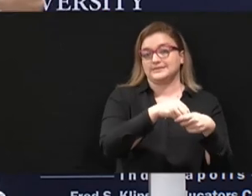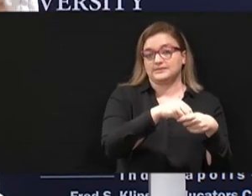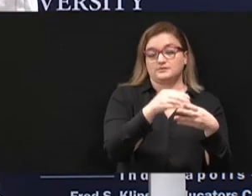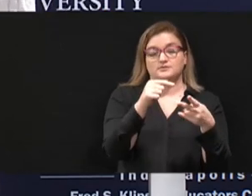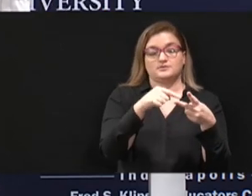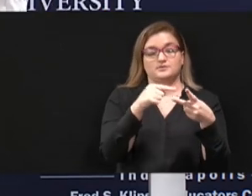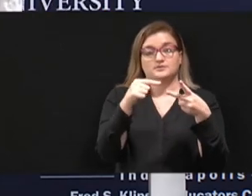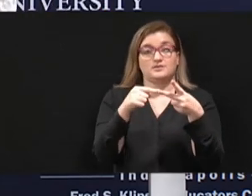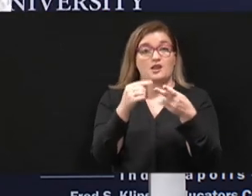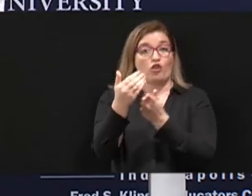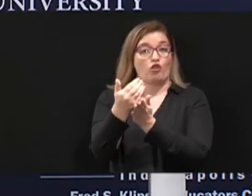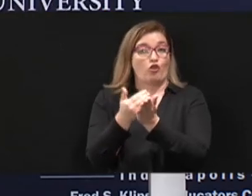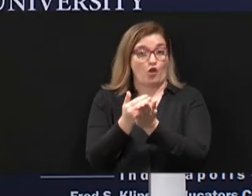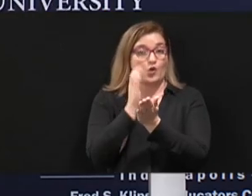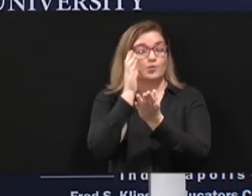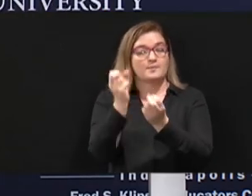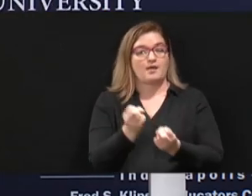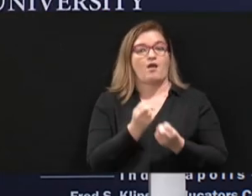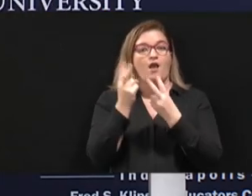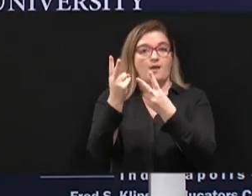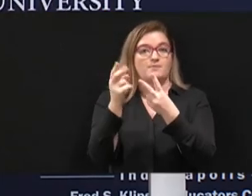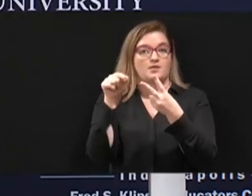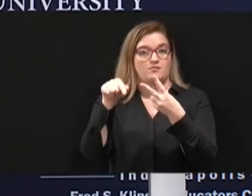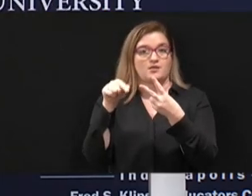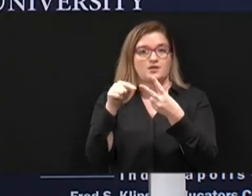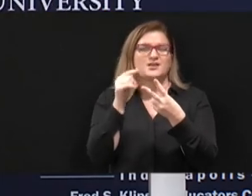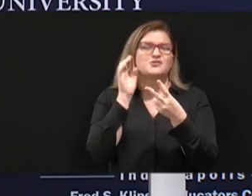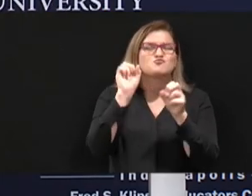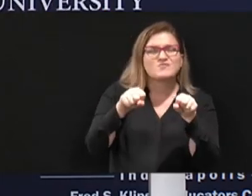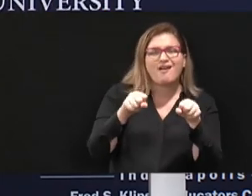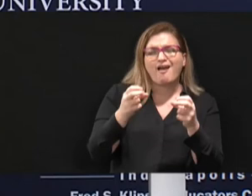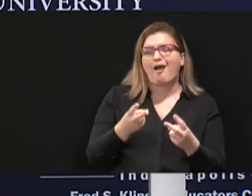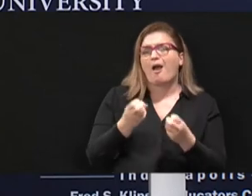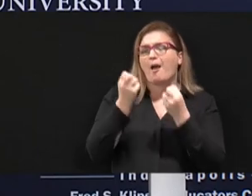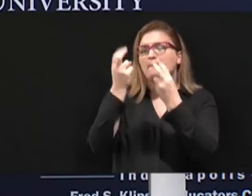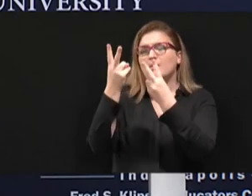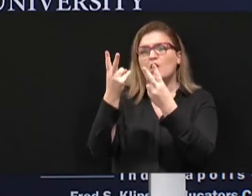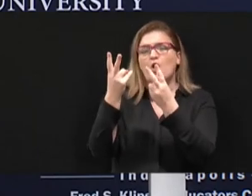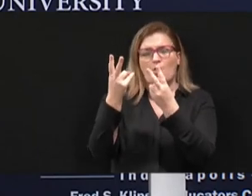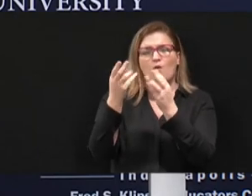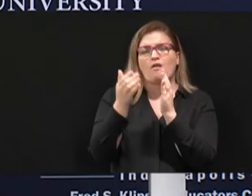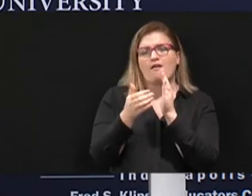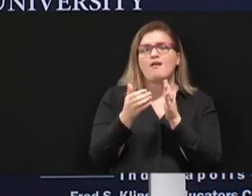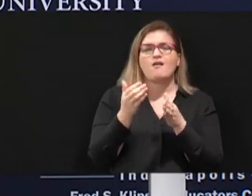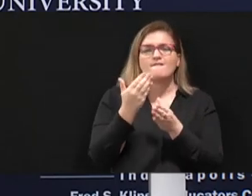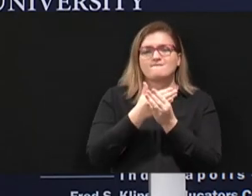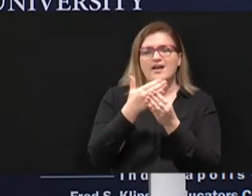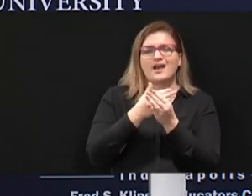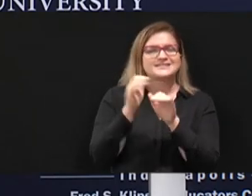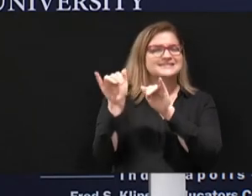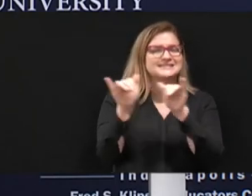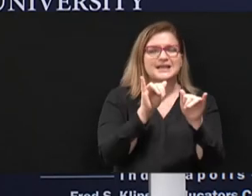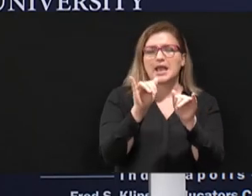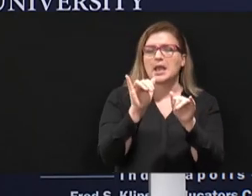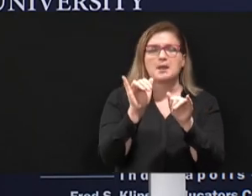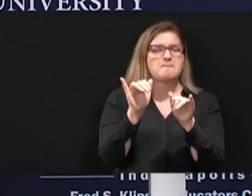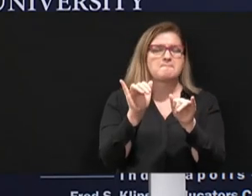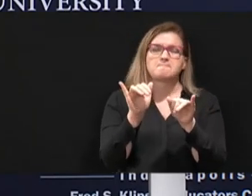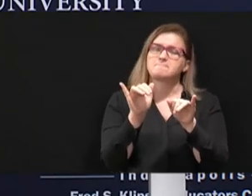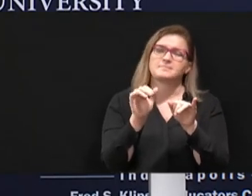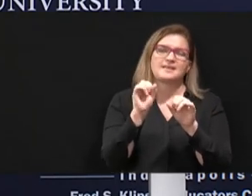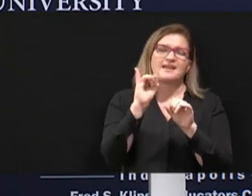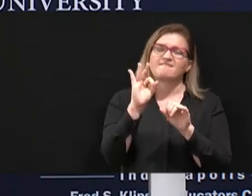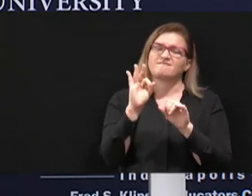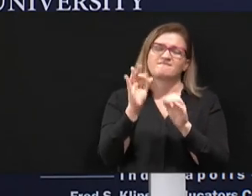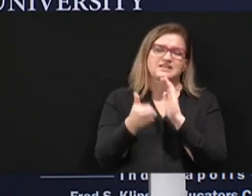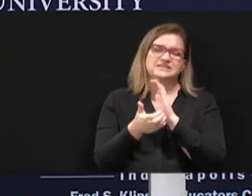Again, on Qualtrics, you'll open up a link and there'll be a place to upload a file, kind of like you were attaching an email, attaching something to an email. Just it'll be easier to find for